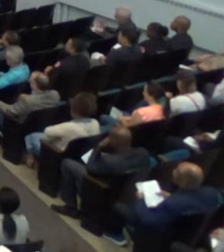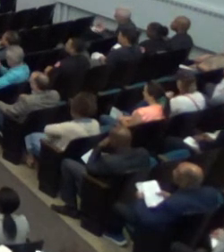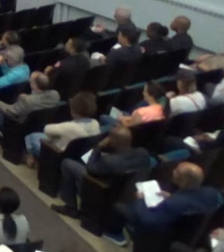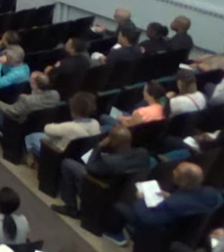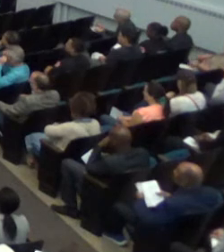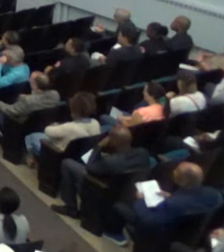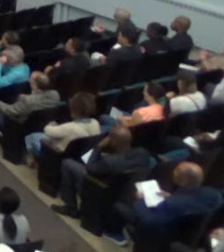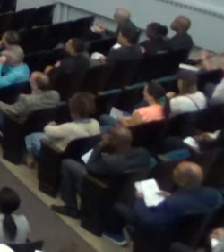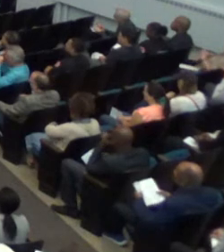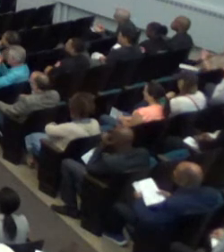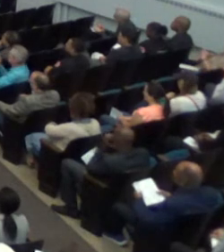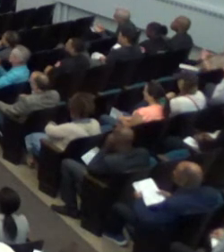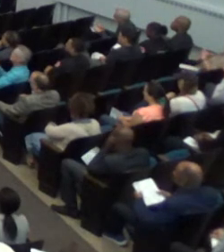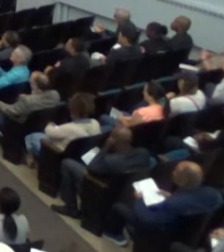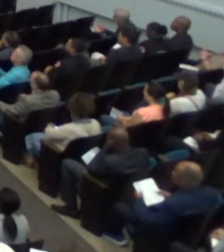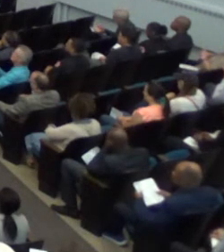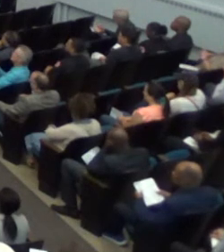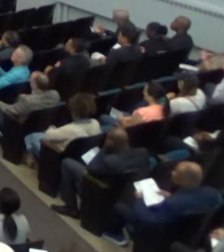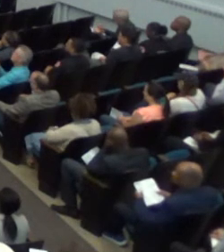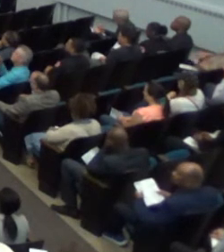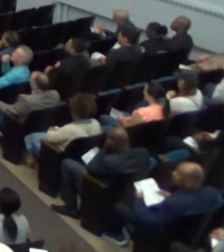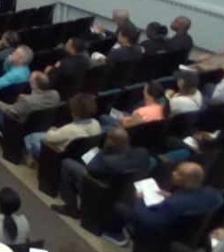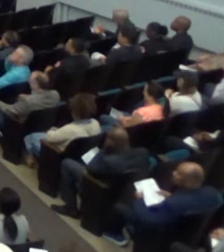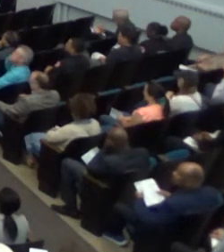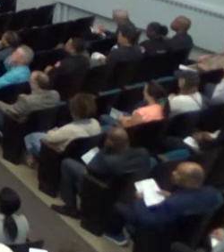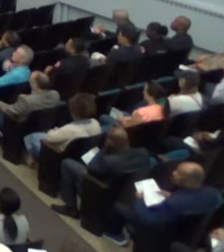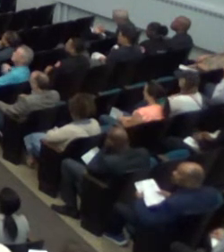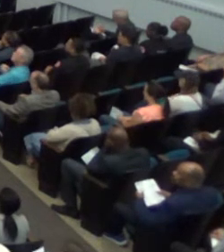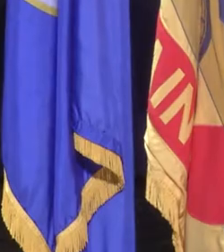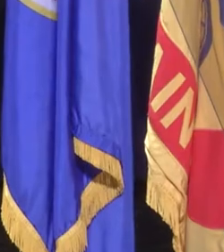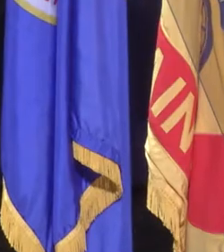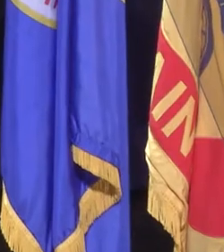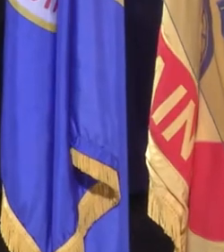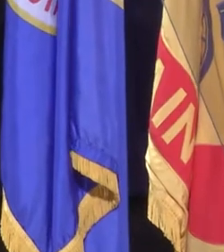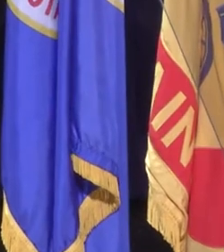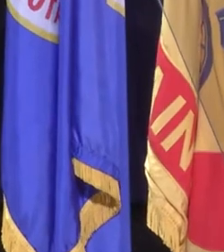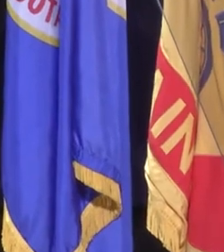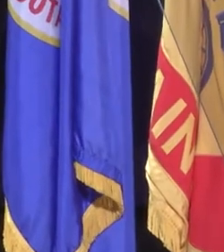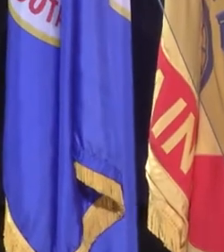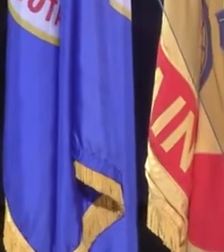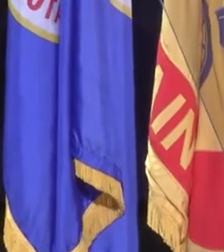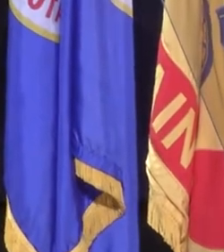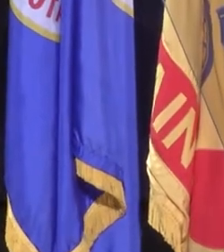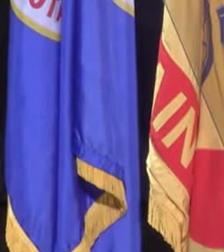Johnson are so proud to be asked to host mayor Carter here today thank